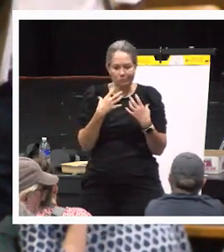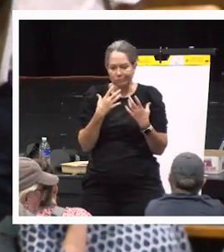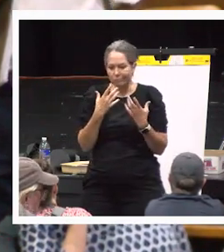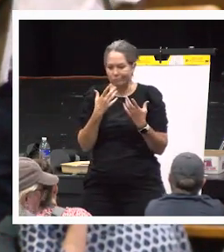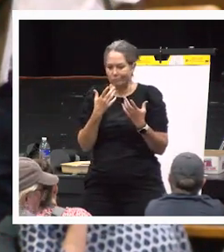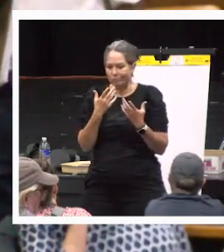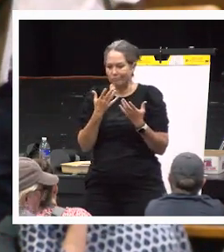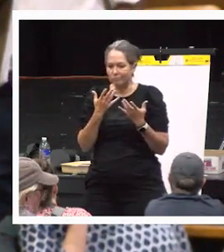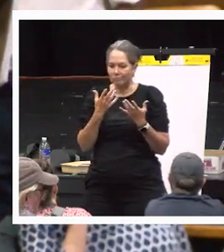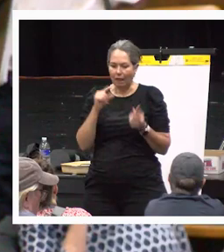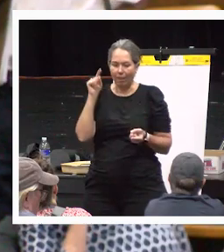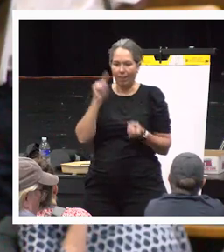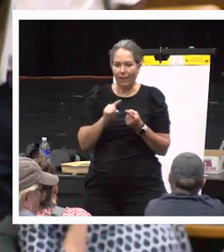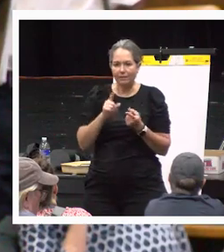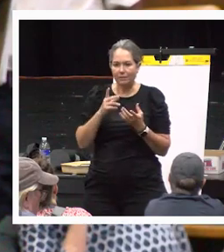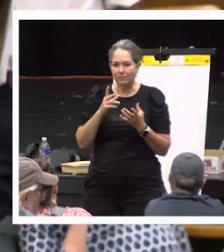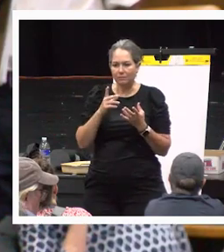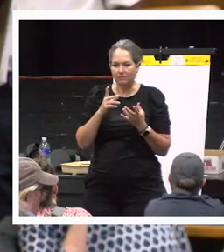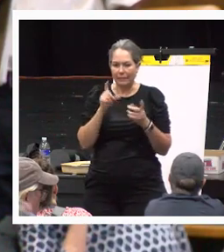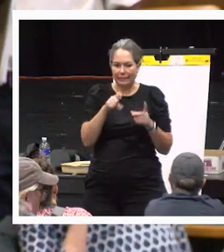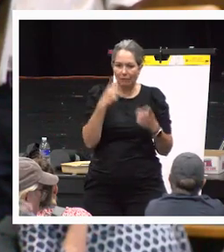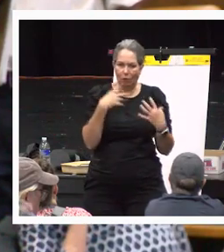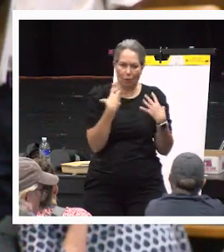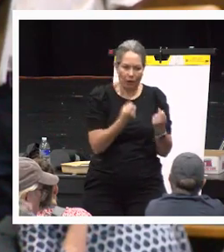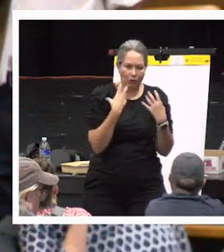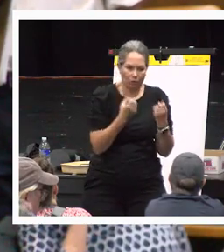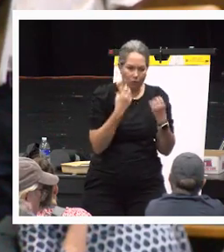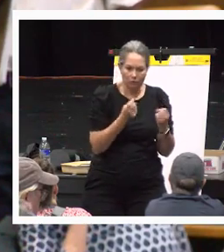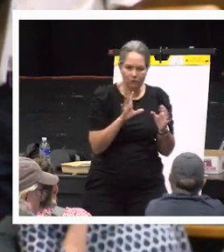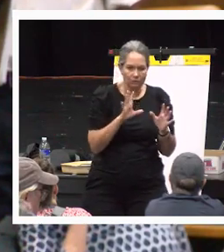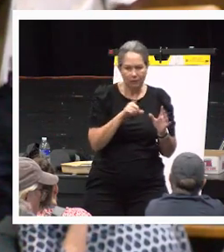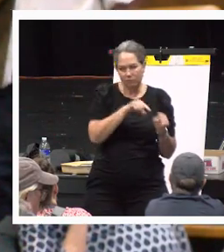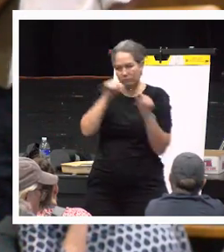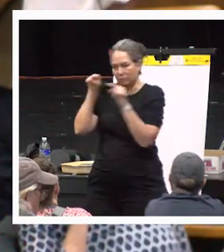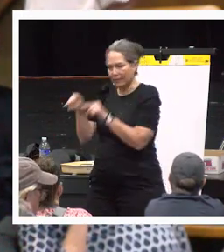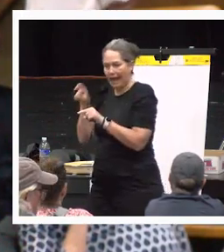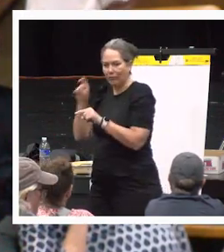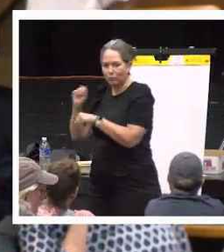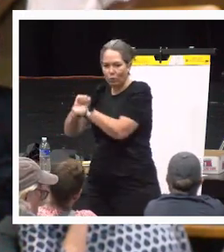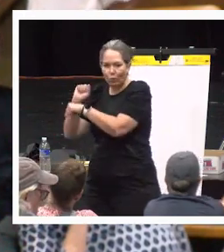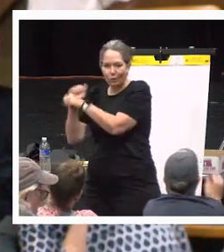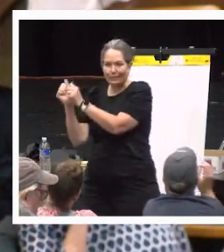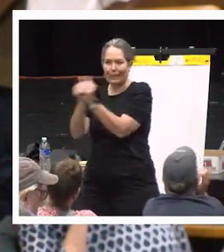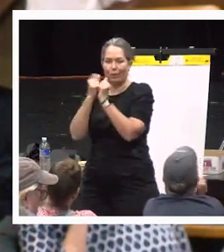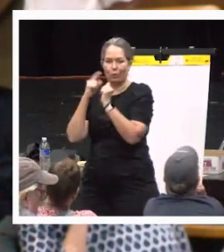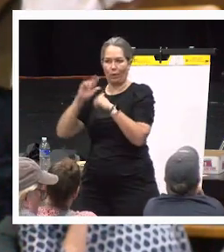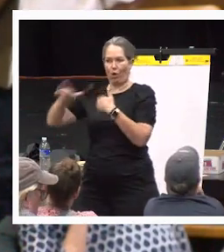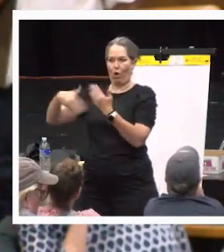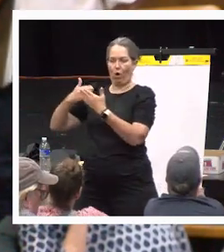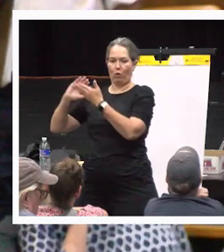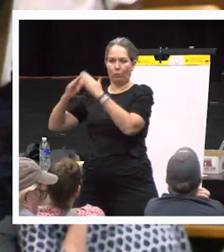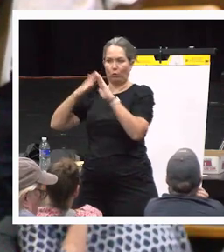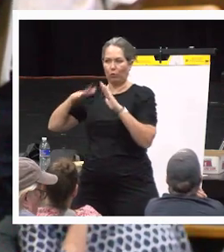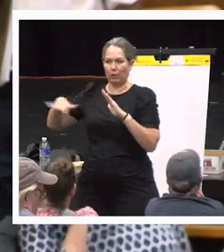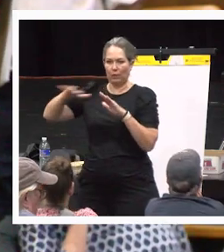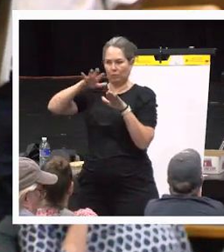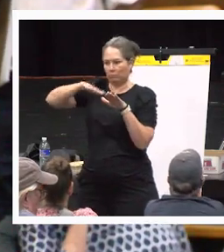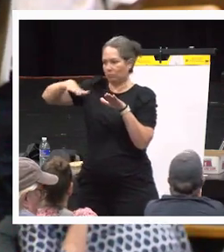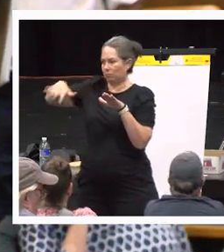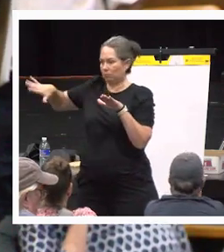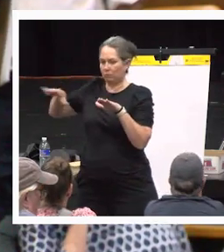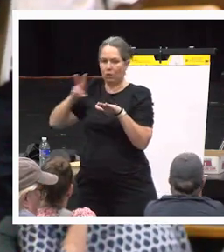need for recovery, I think we need to work together with all of the communities in the